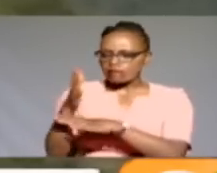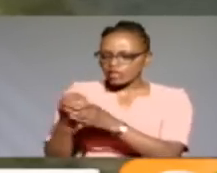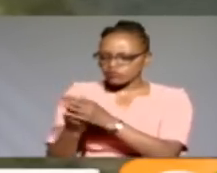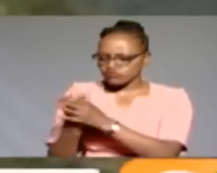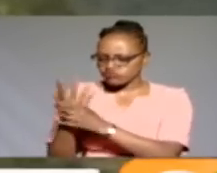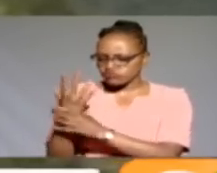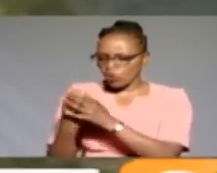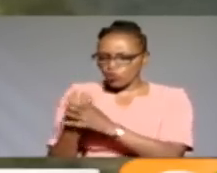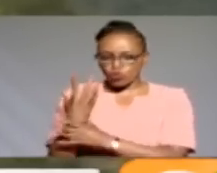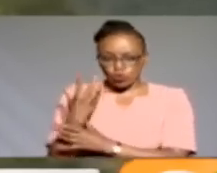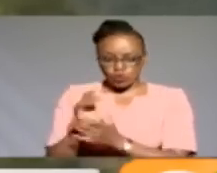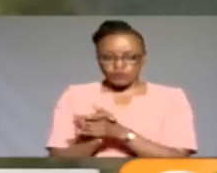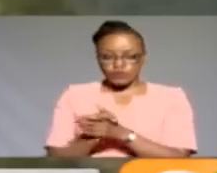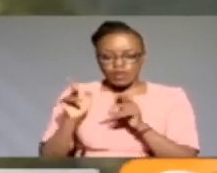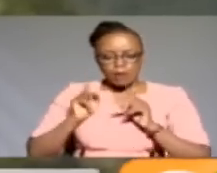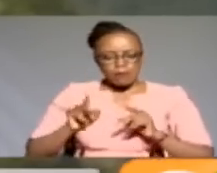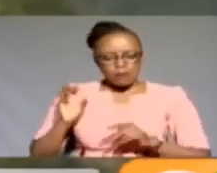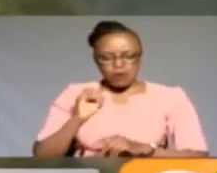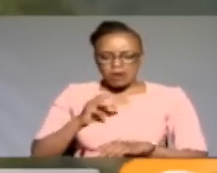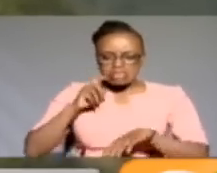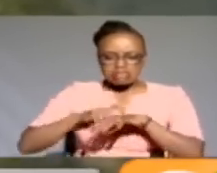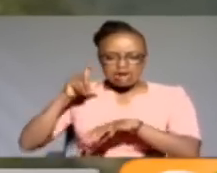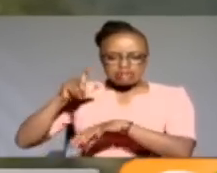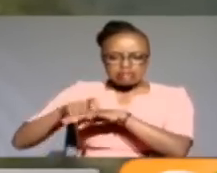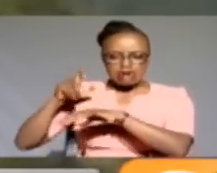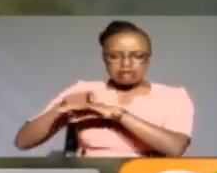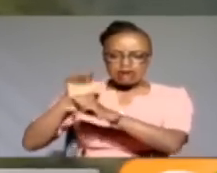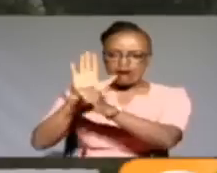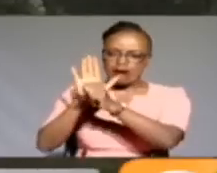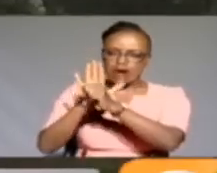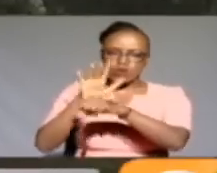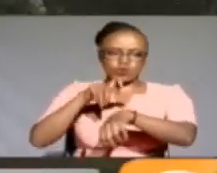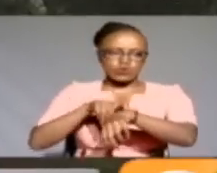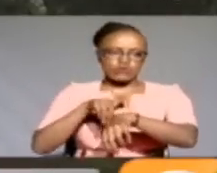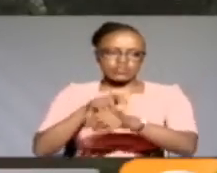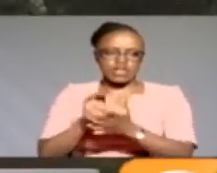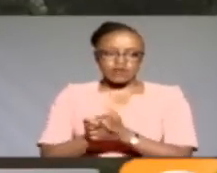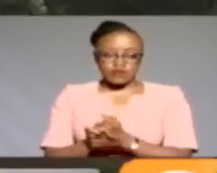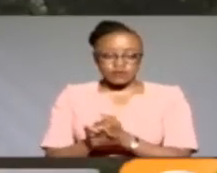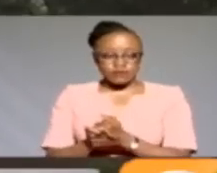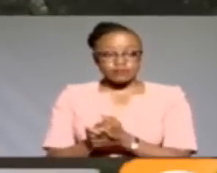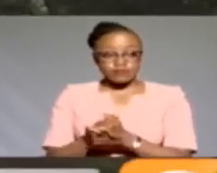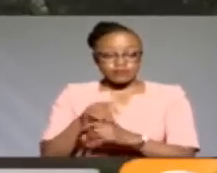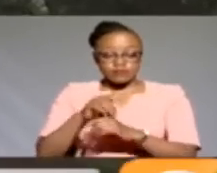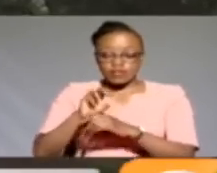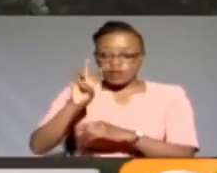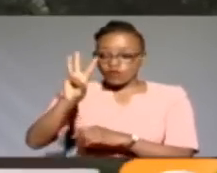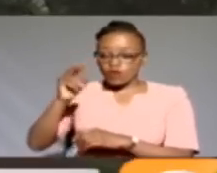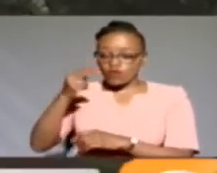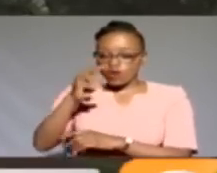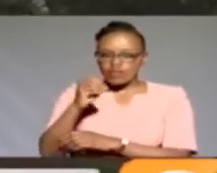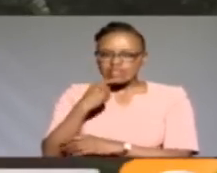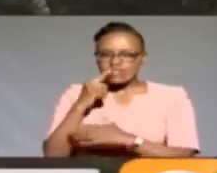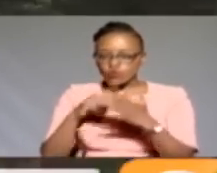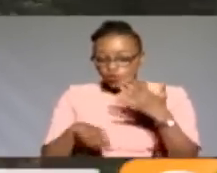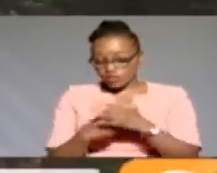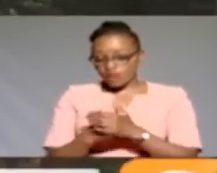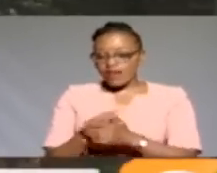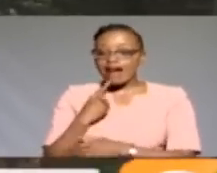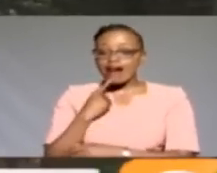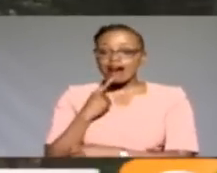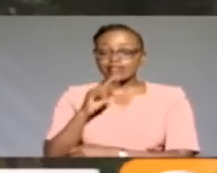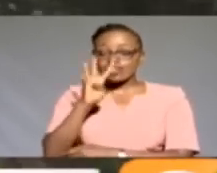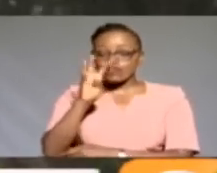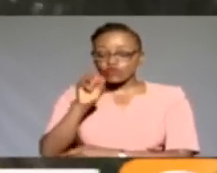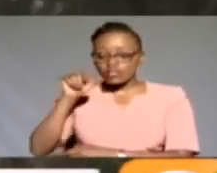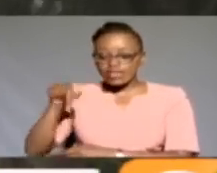breeding, watu wanakuliwa sana nyoka, sana. The World Health Organization estimates